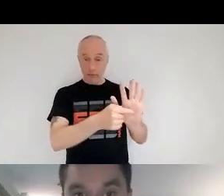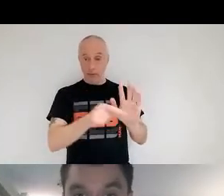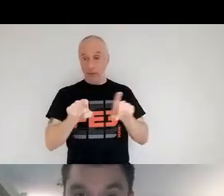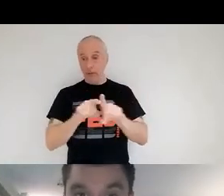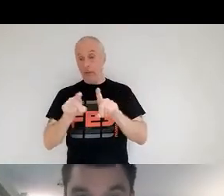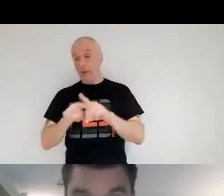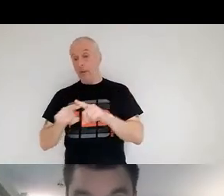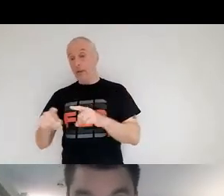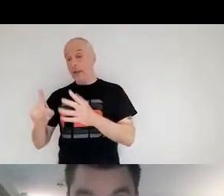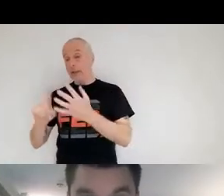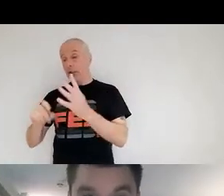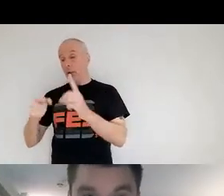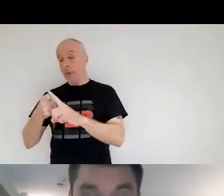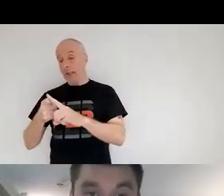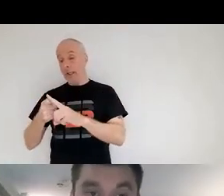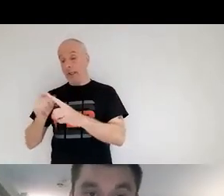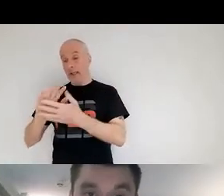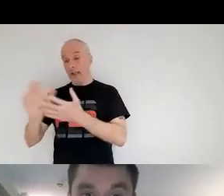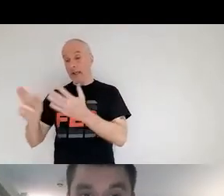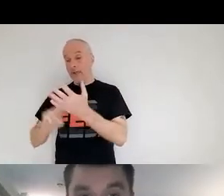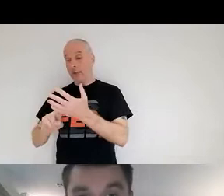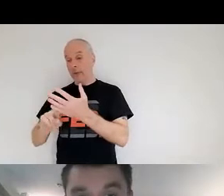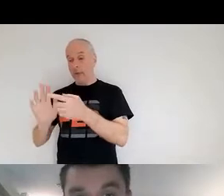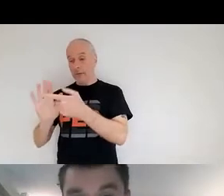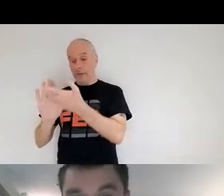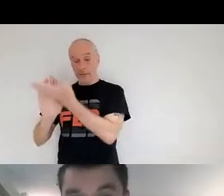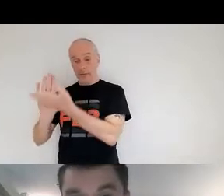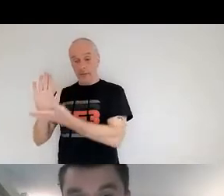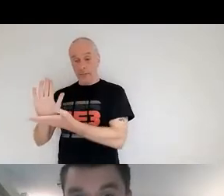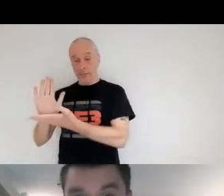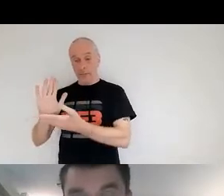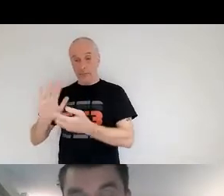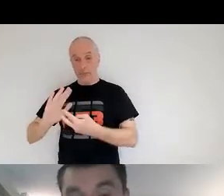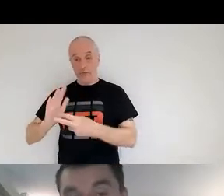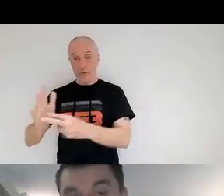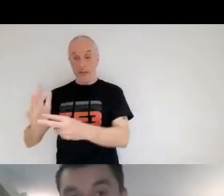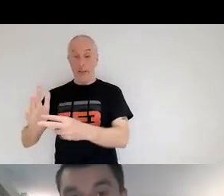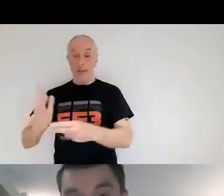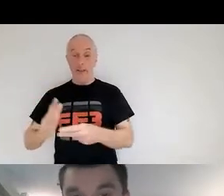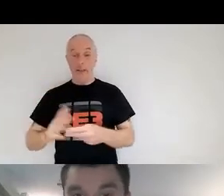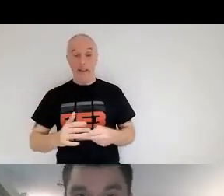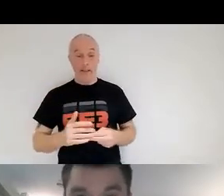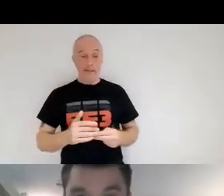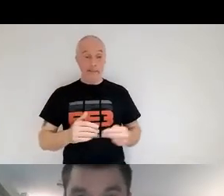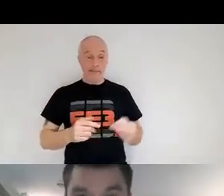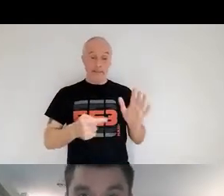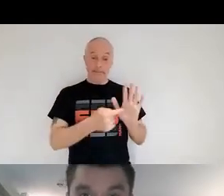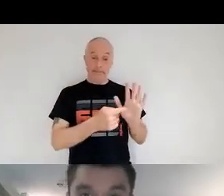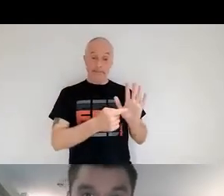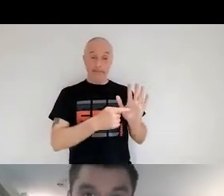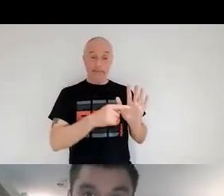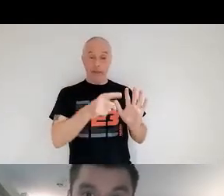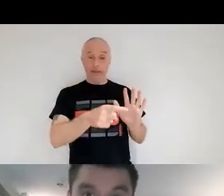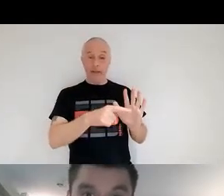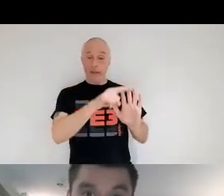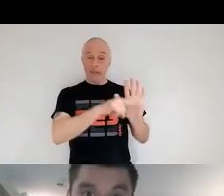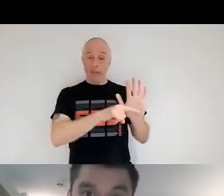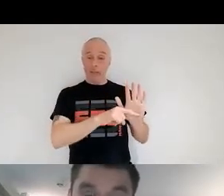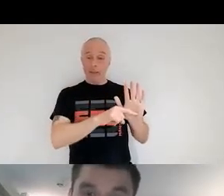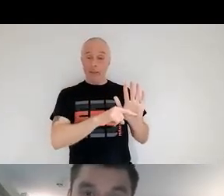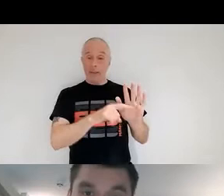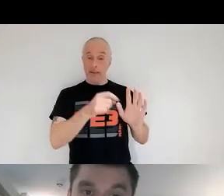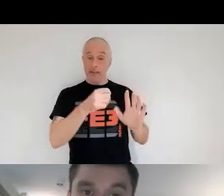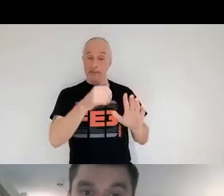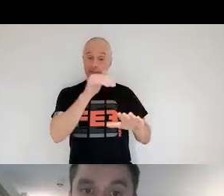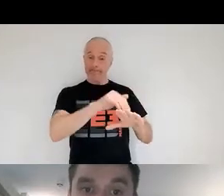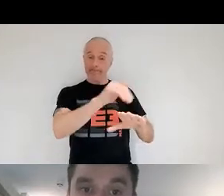hydrogen strategy. In the 10-point plan, the government have pulled out two policy impacts that they wish to enact as